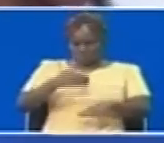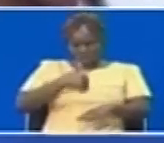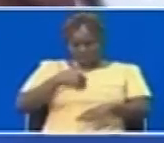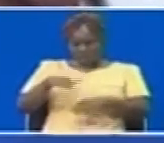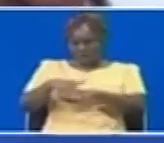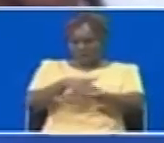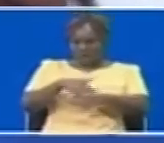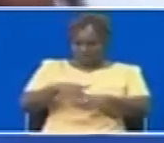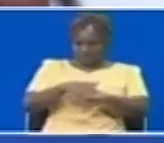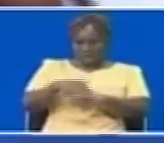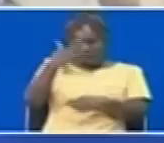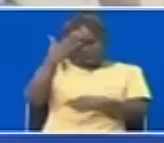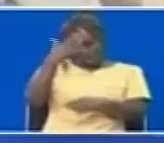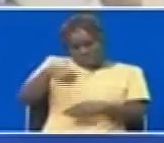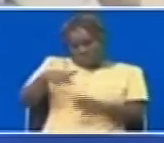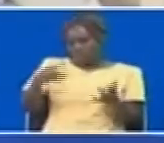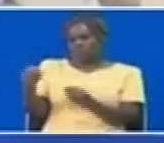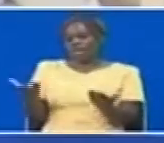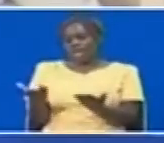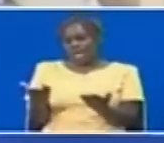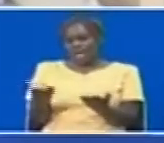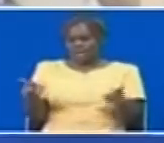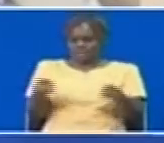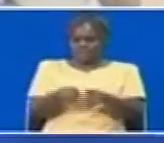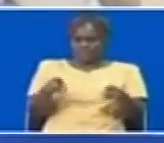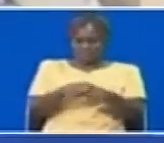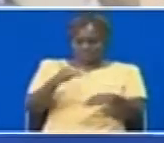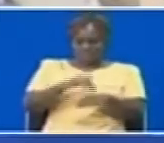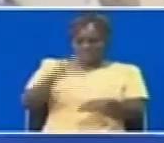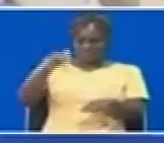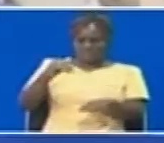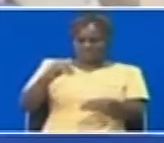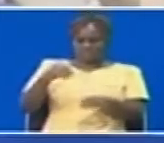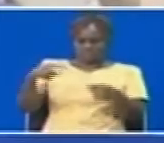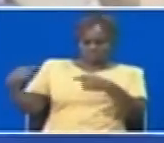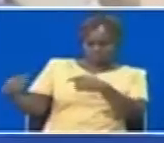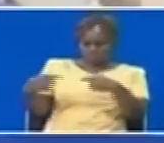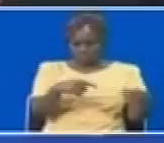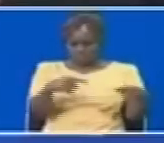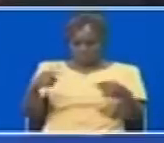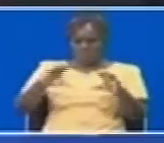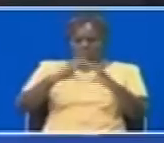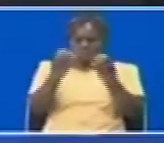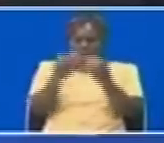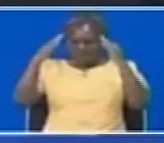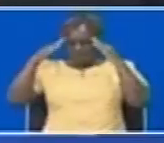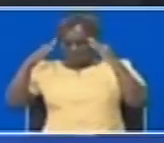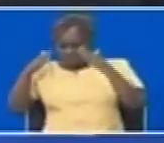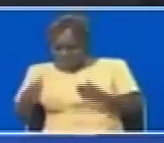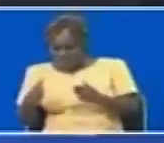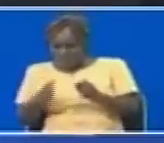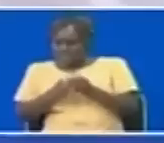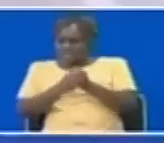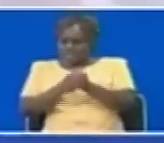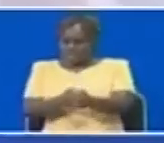Kiafrika, hatujui tuenda wapi. For decades, the ripple effects of the Israeli-Palestinian conflict has caught the world's attention, and these leaders